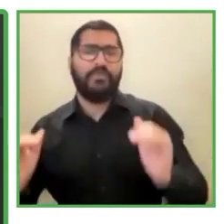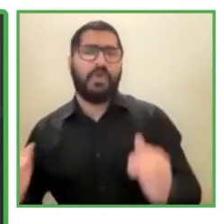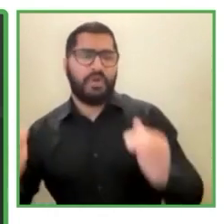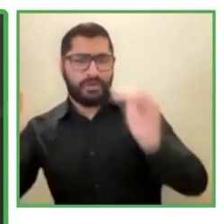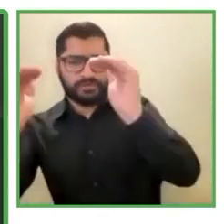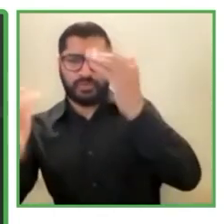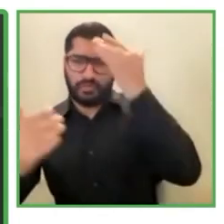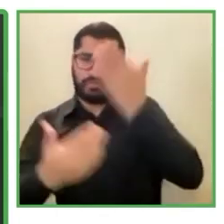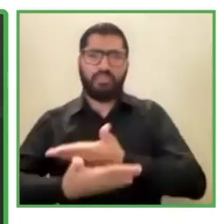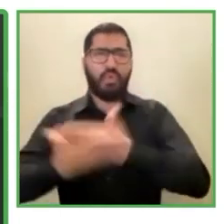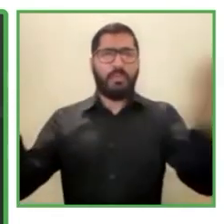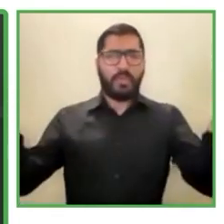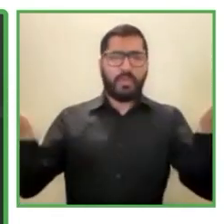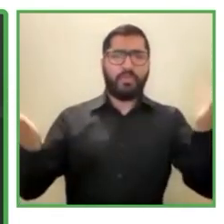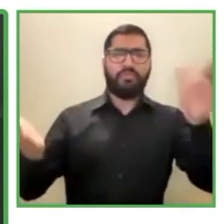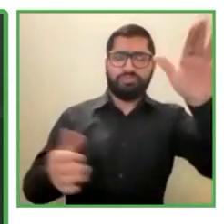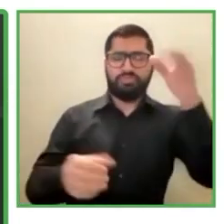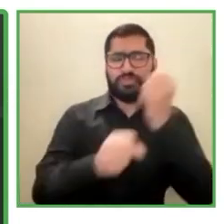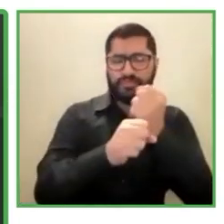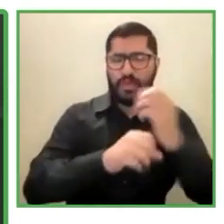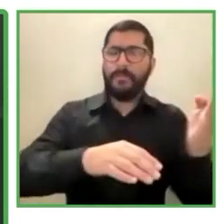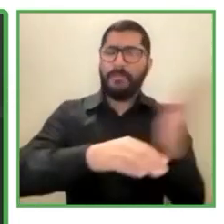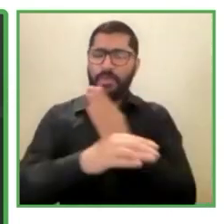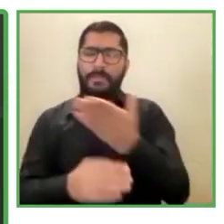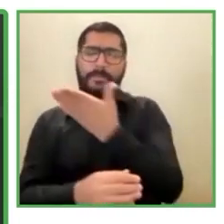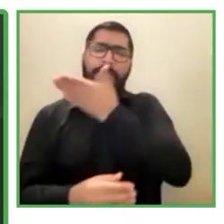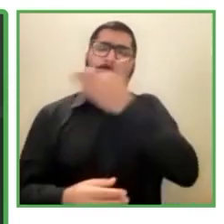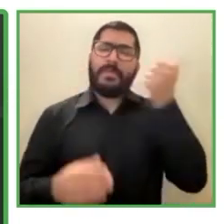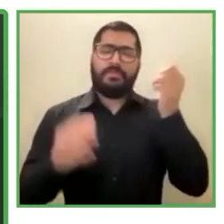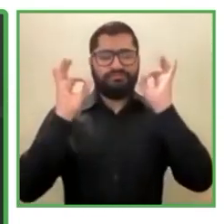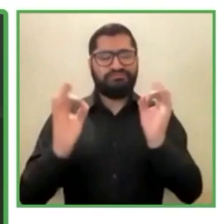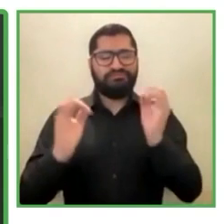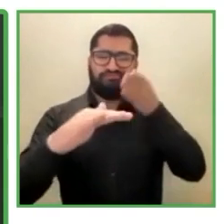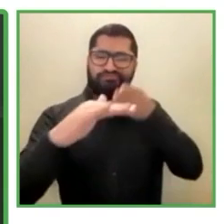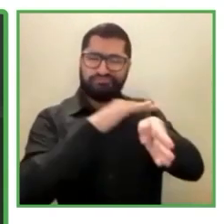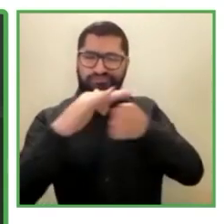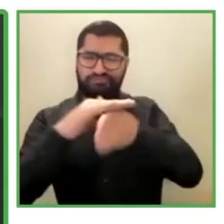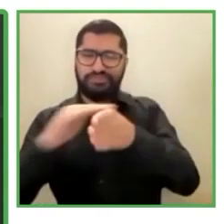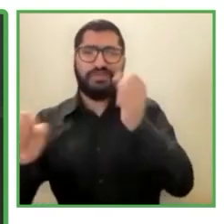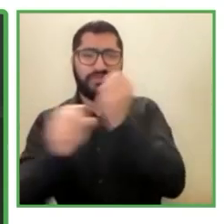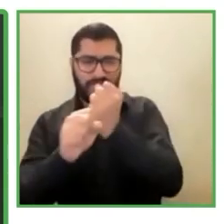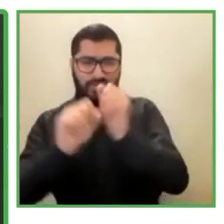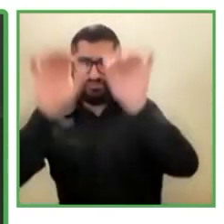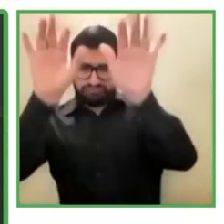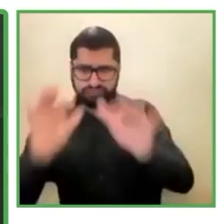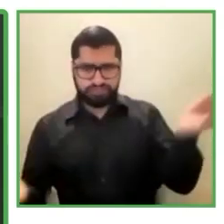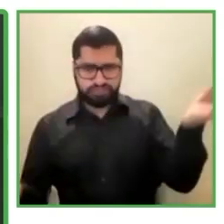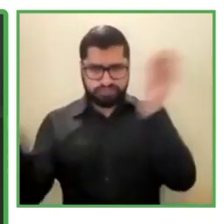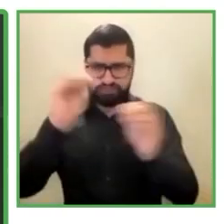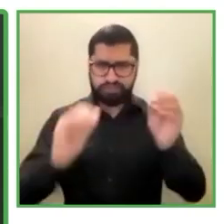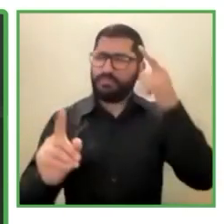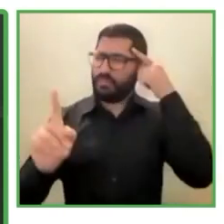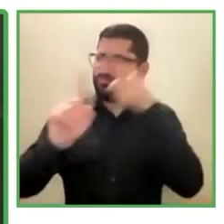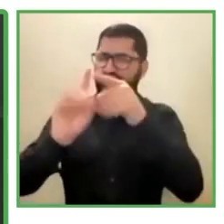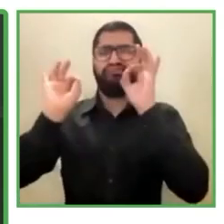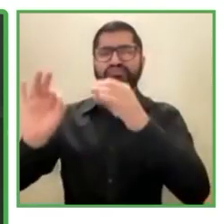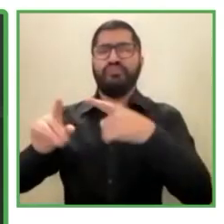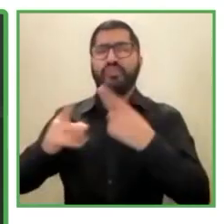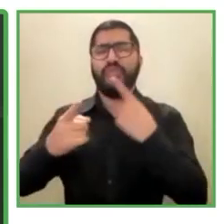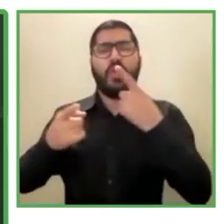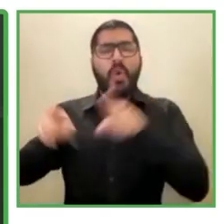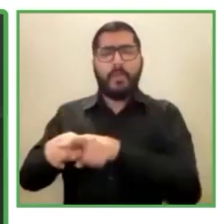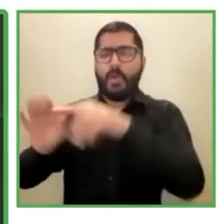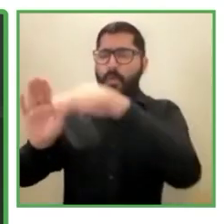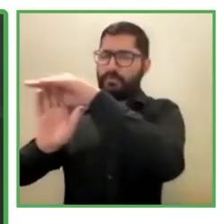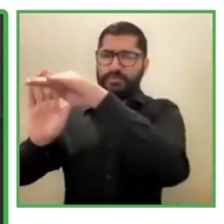public companies and enterprises in order to improve the digital and physical accessibility by applying the principles